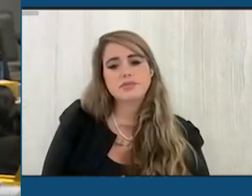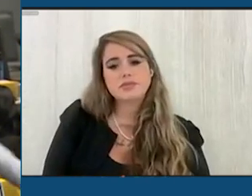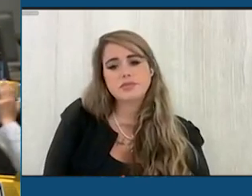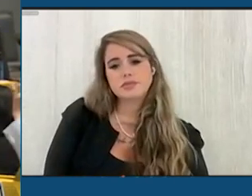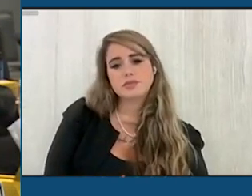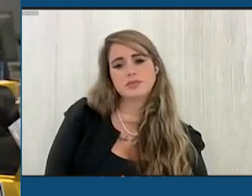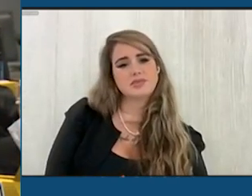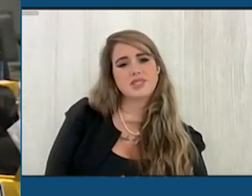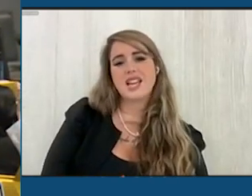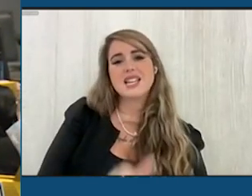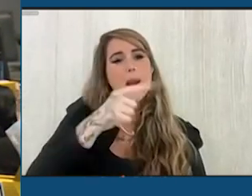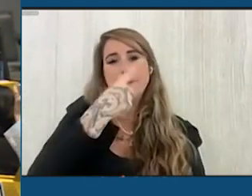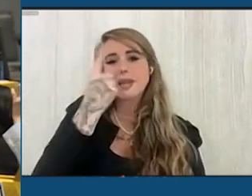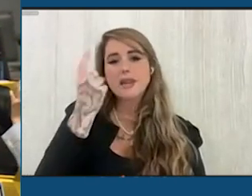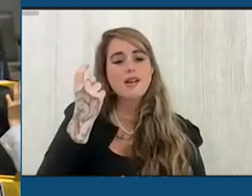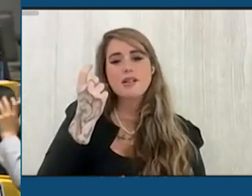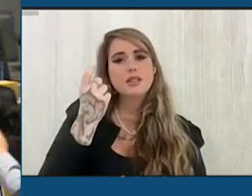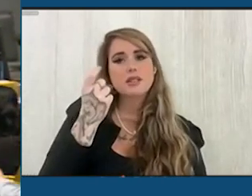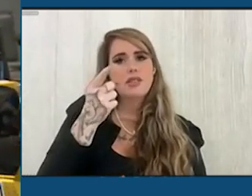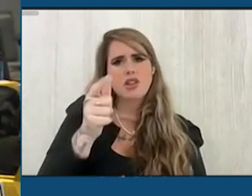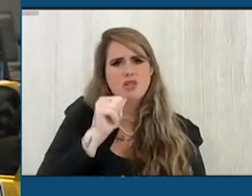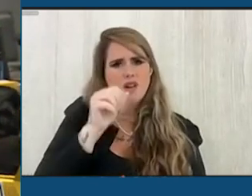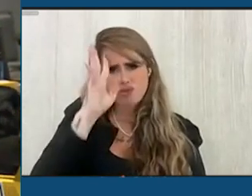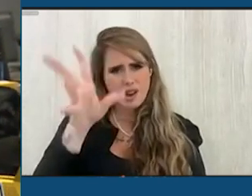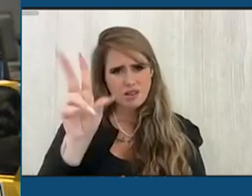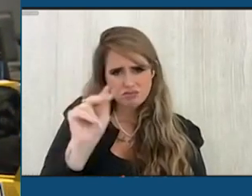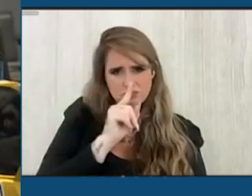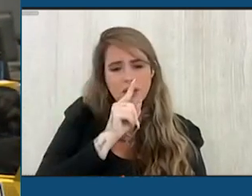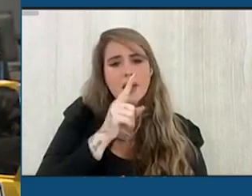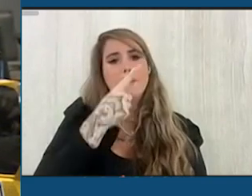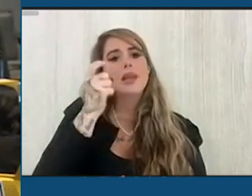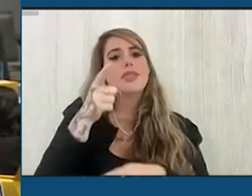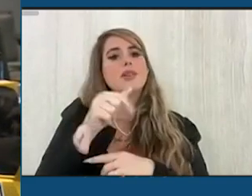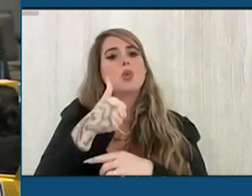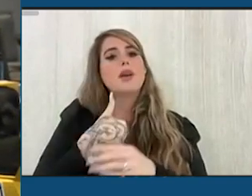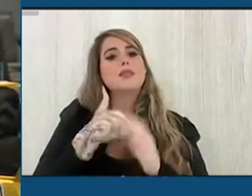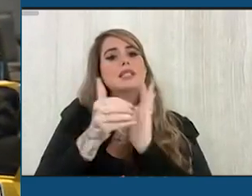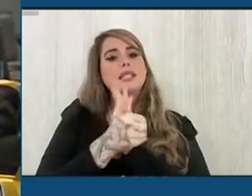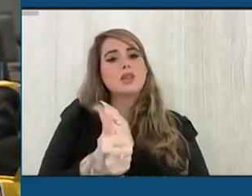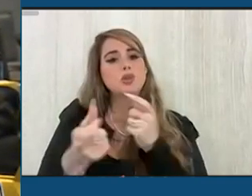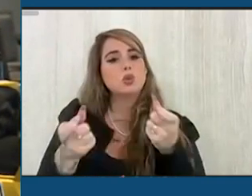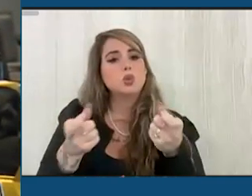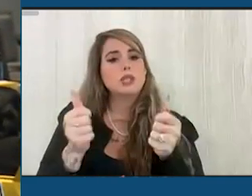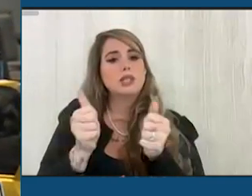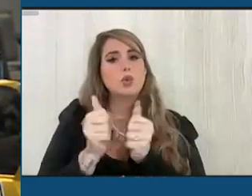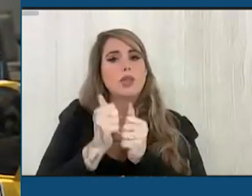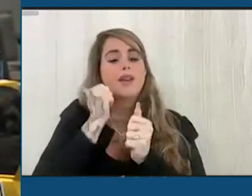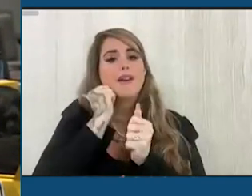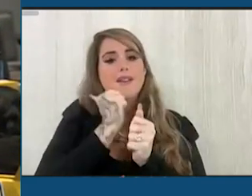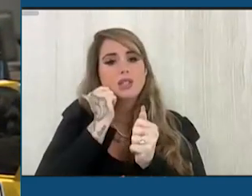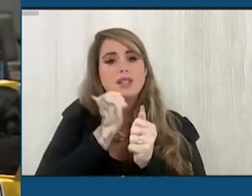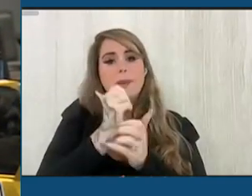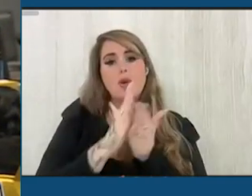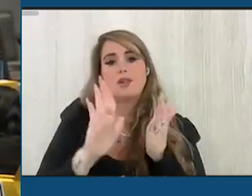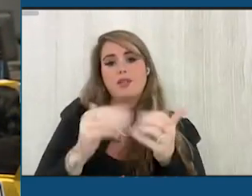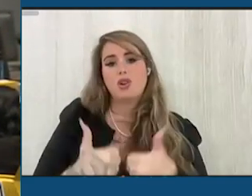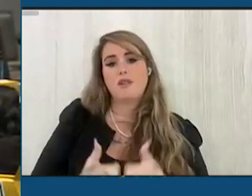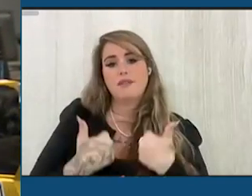It's not because of their non-creativity. It's because they don't have the skills to deal with the everyday aspects of their lives.